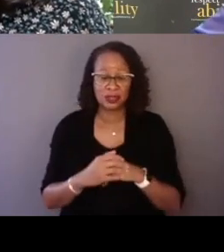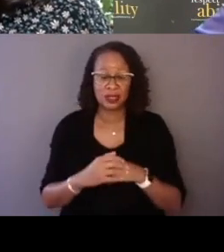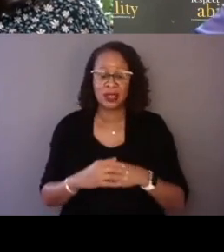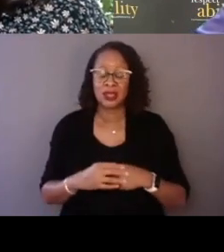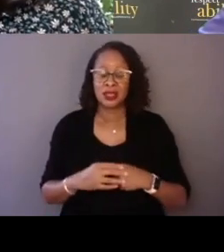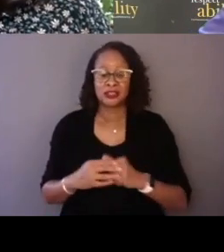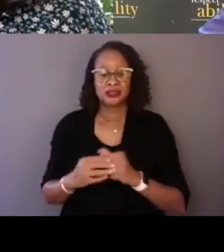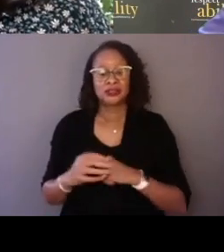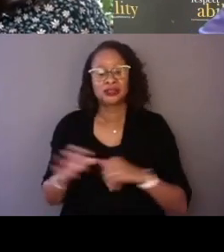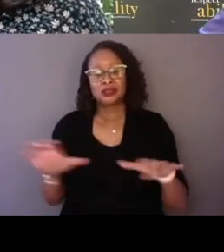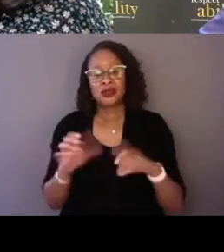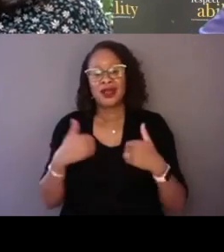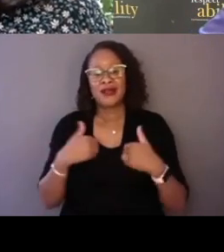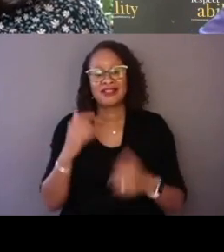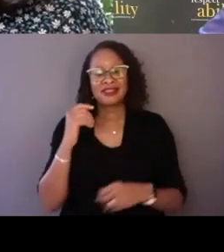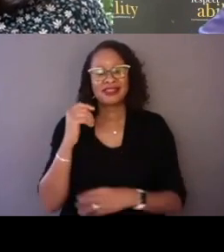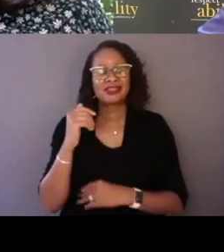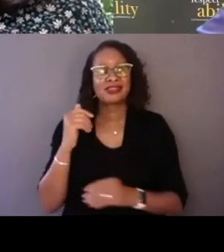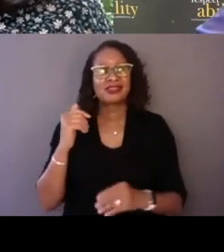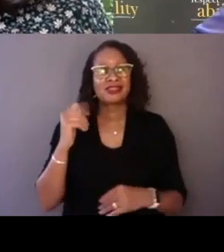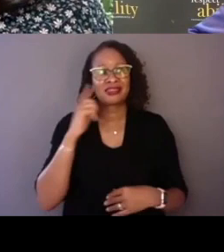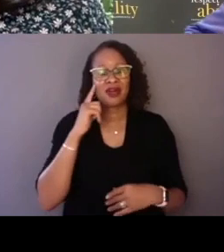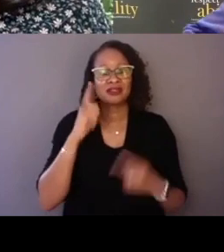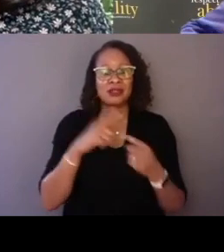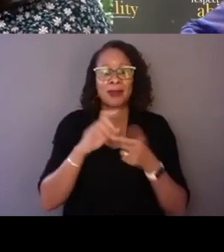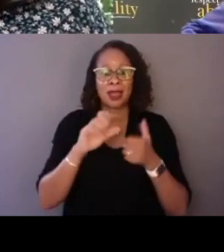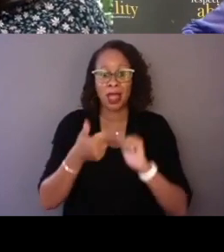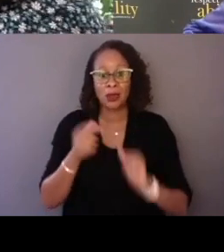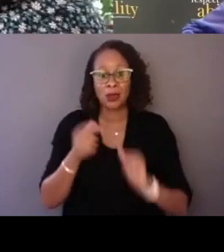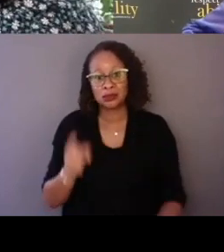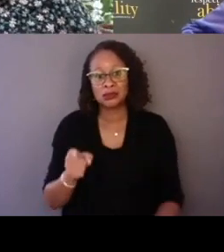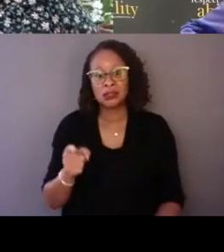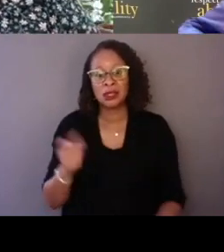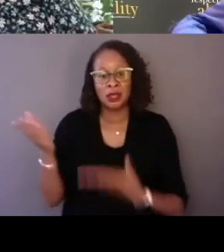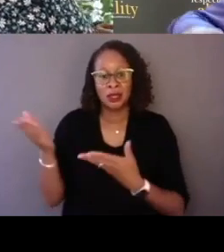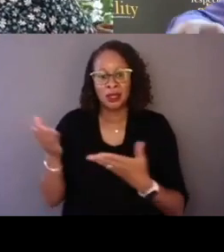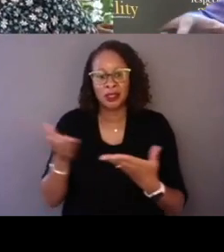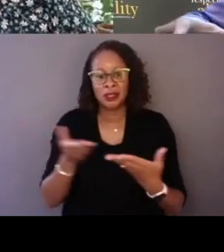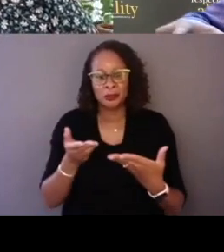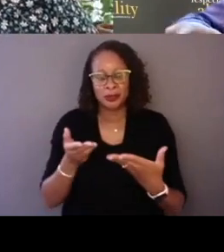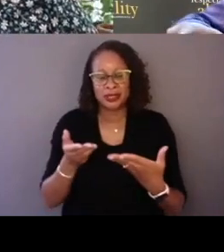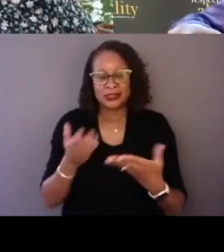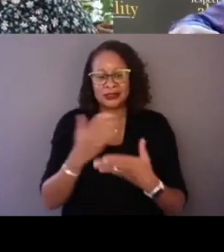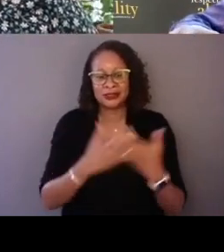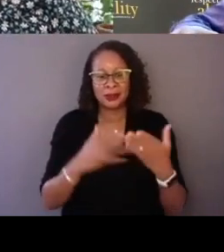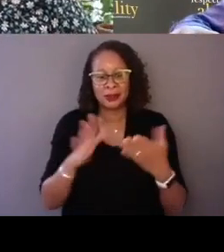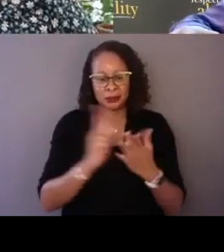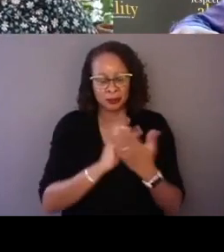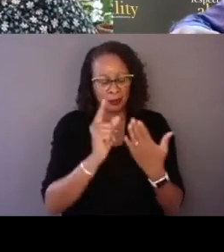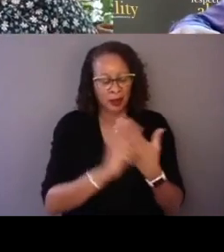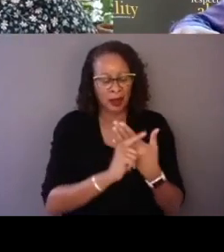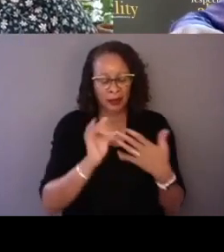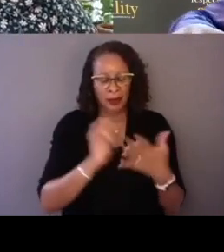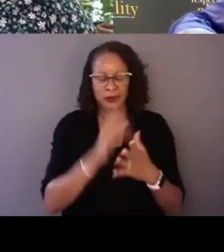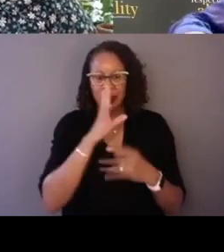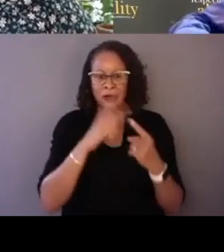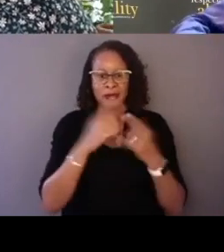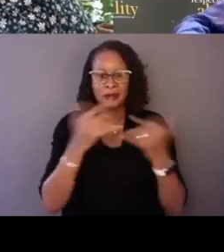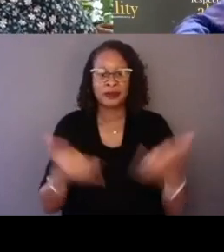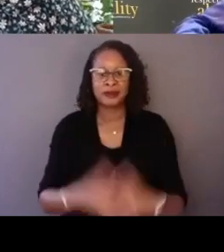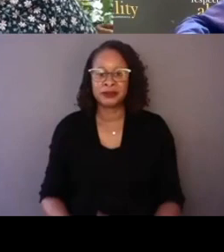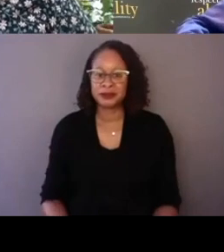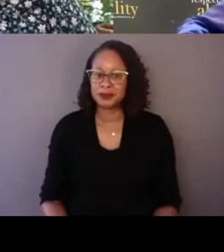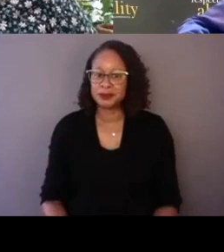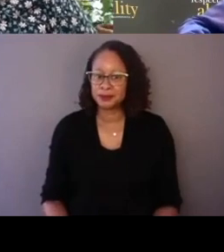thoughts about how you would bring about some of those exact things that you're talking about? Just before